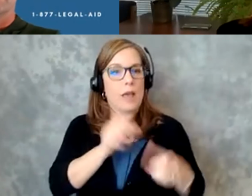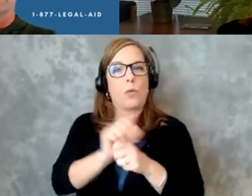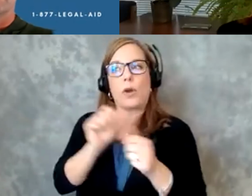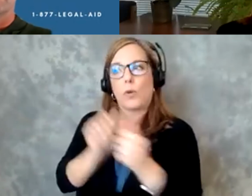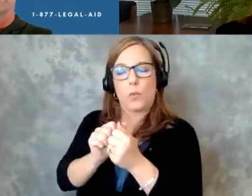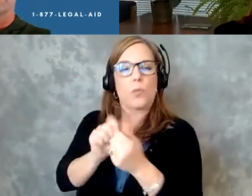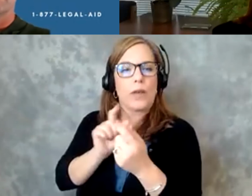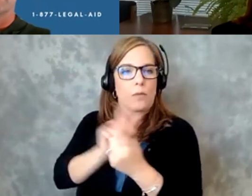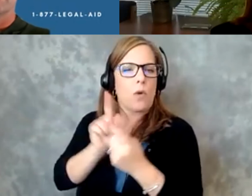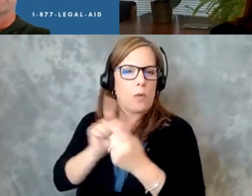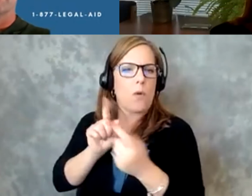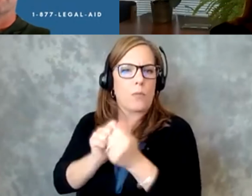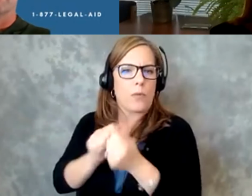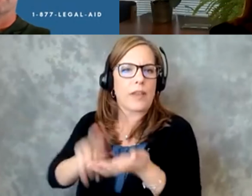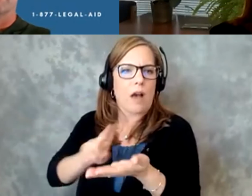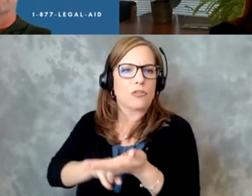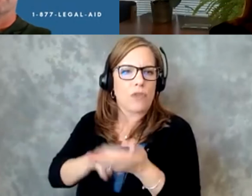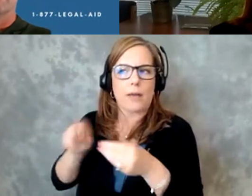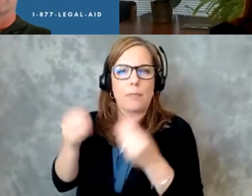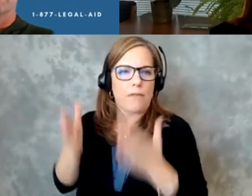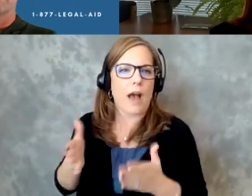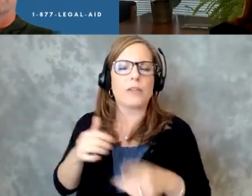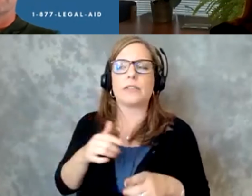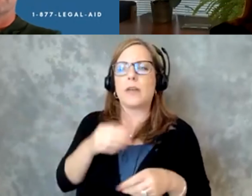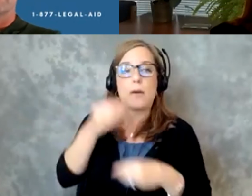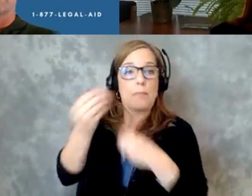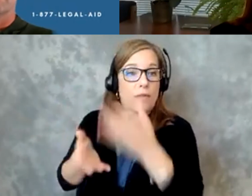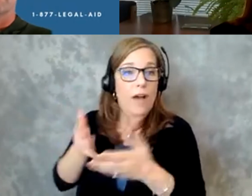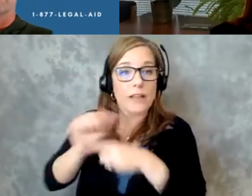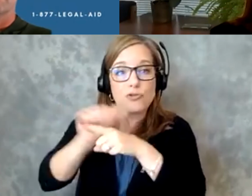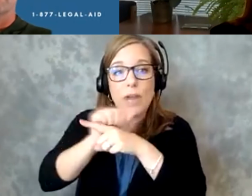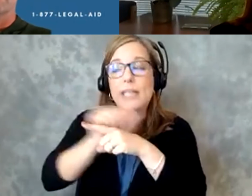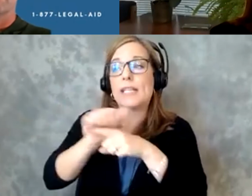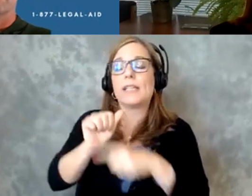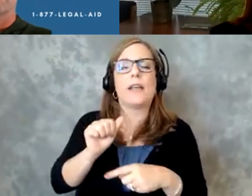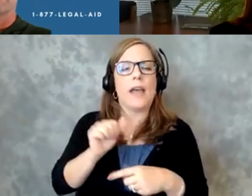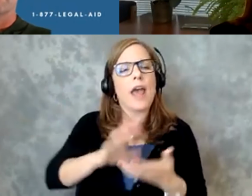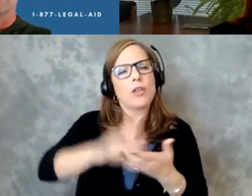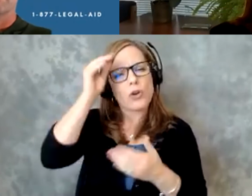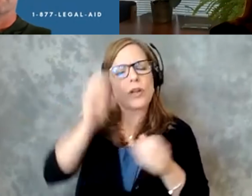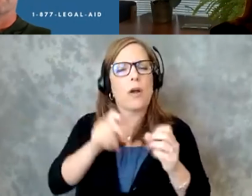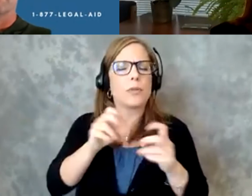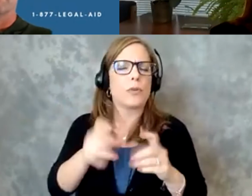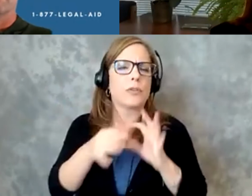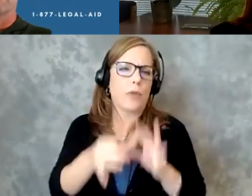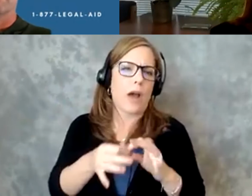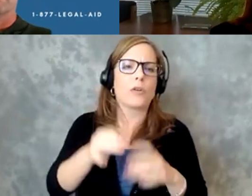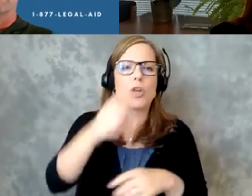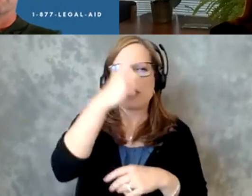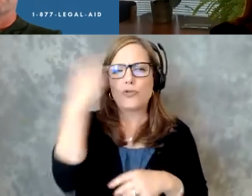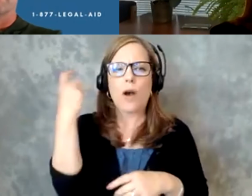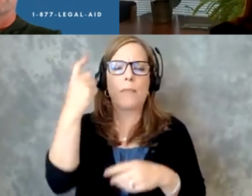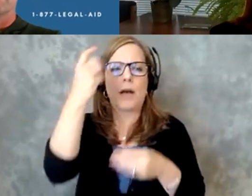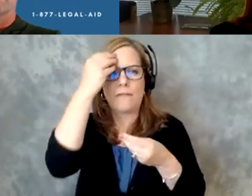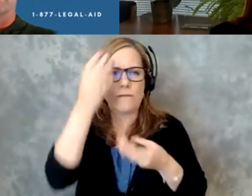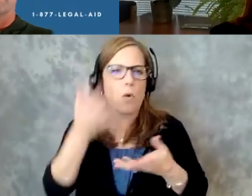providers, and providing some training and learning opportunities around trauma-informed care. What does